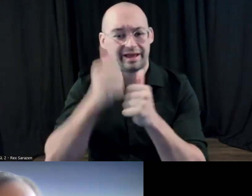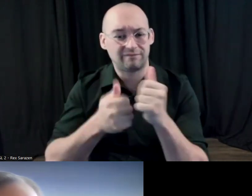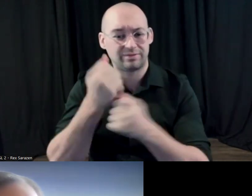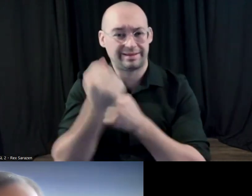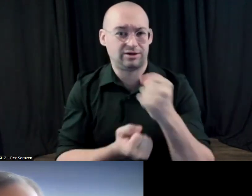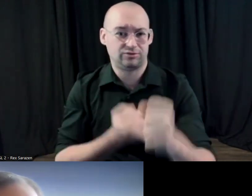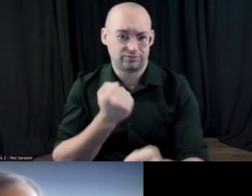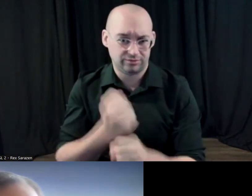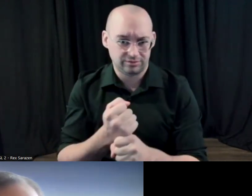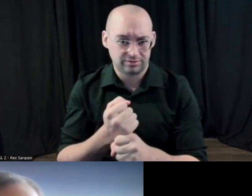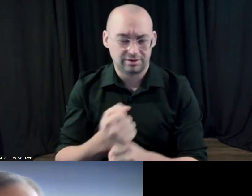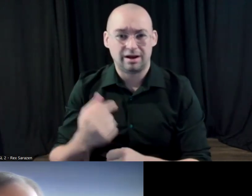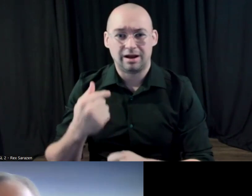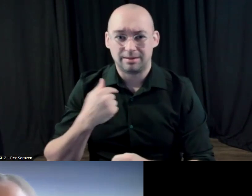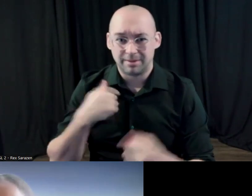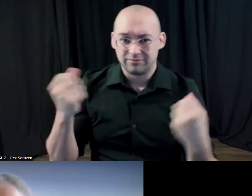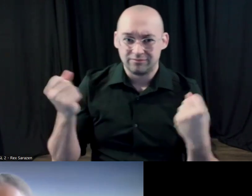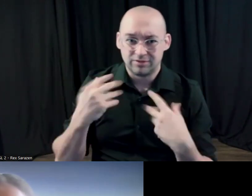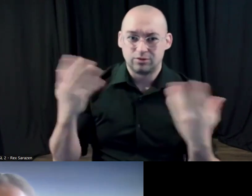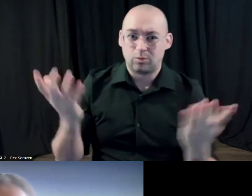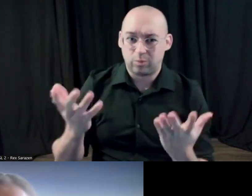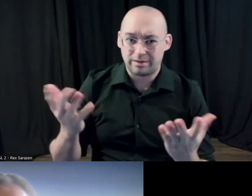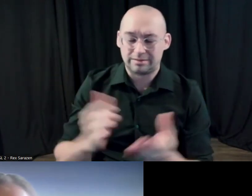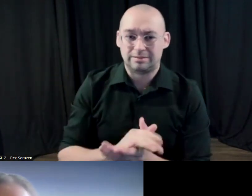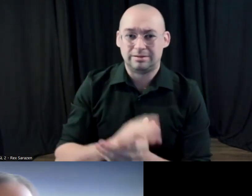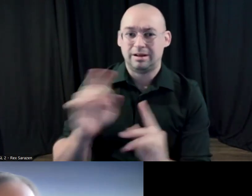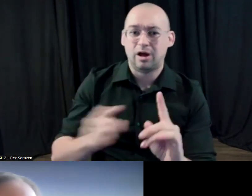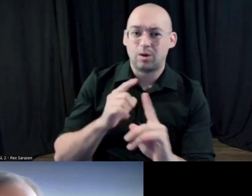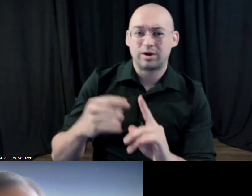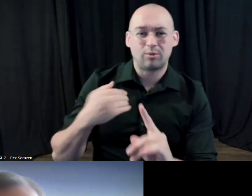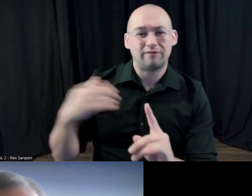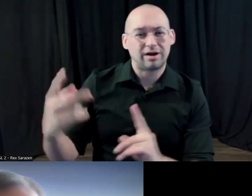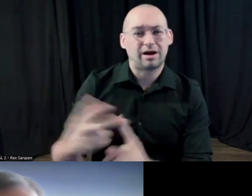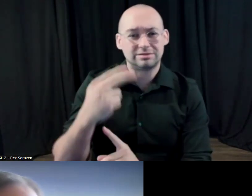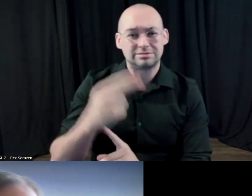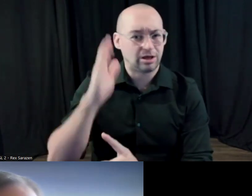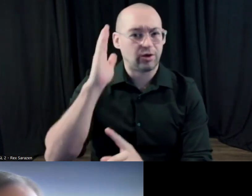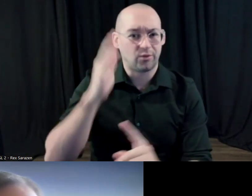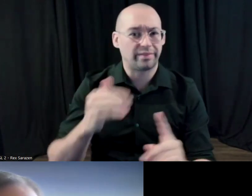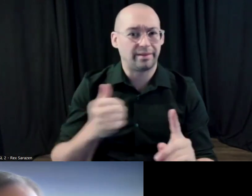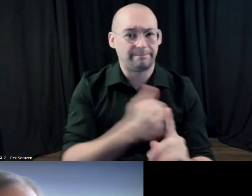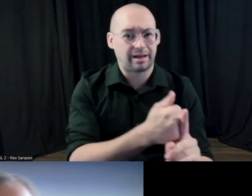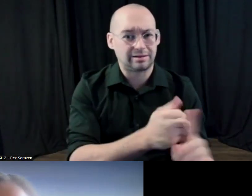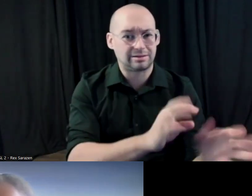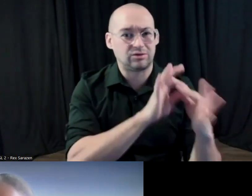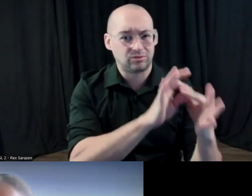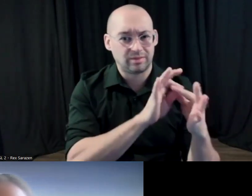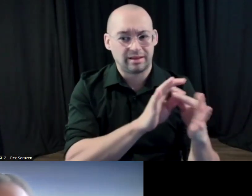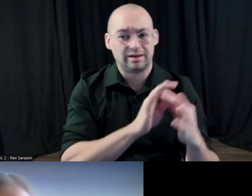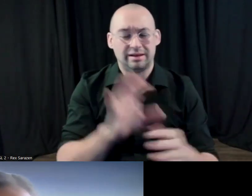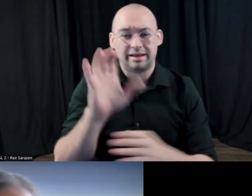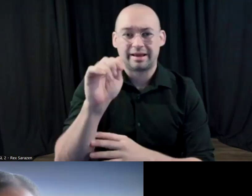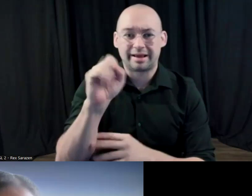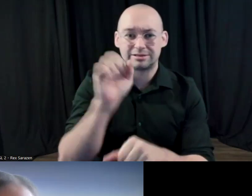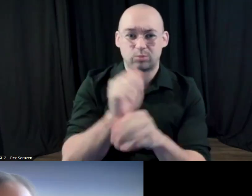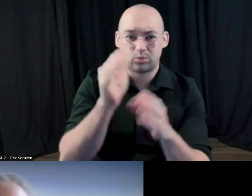And my fear is that if they have the cuts, that it will impact in regards to your caseworker getting